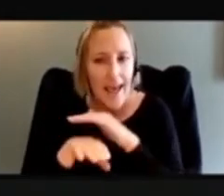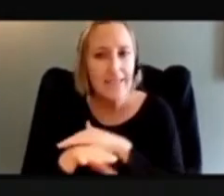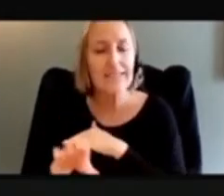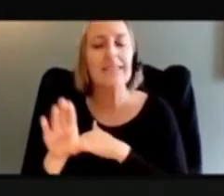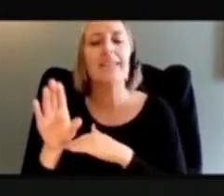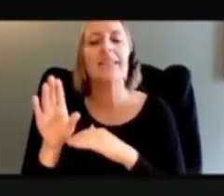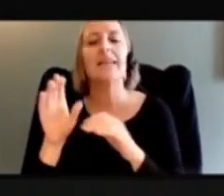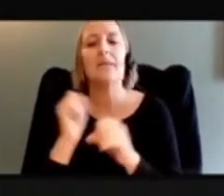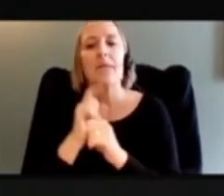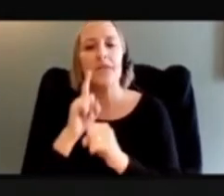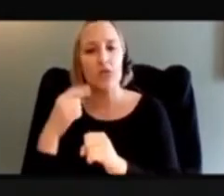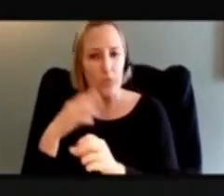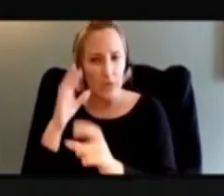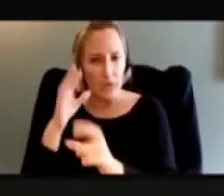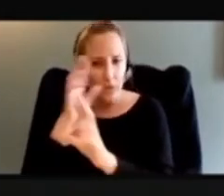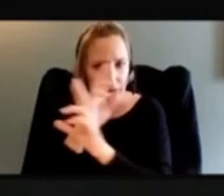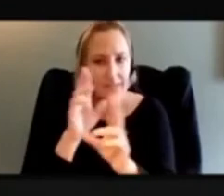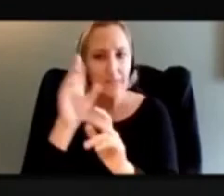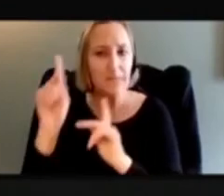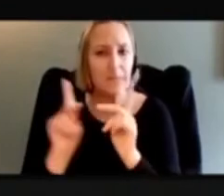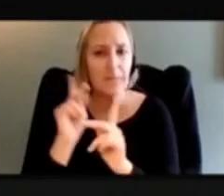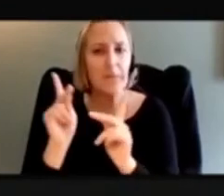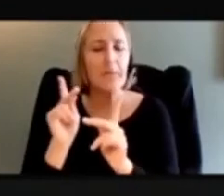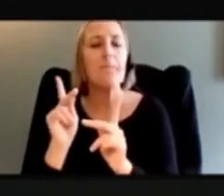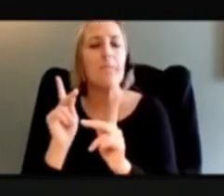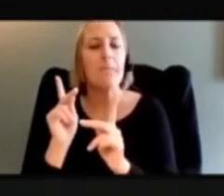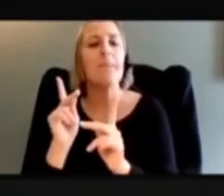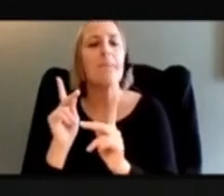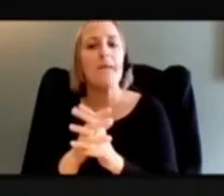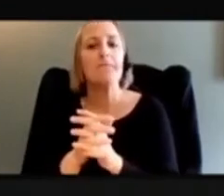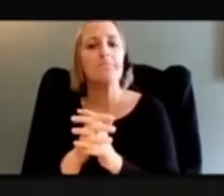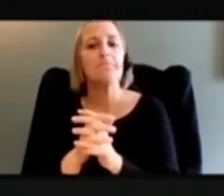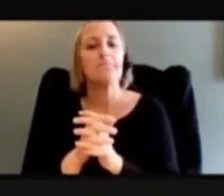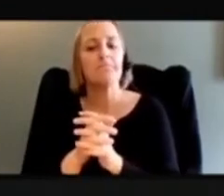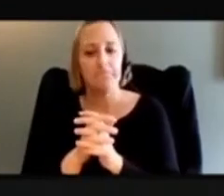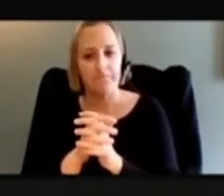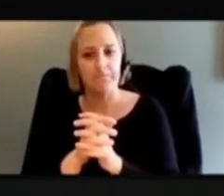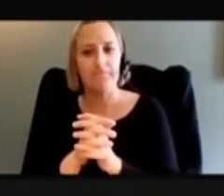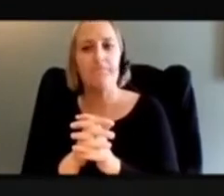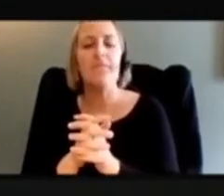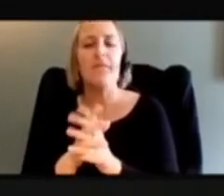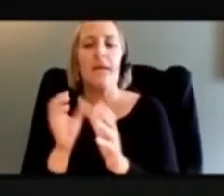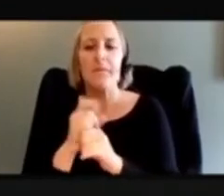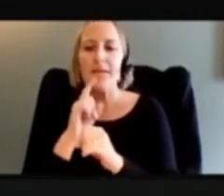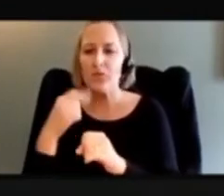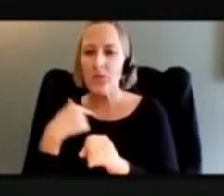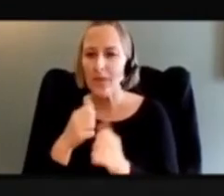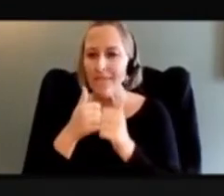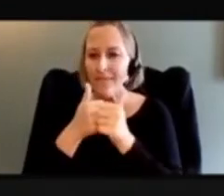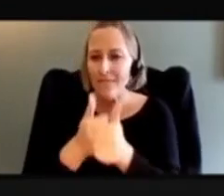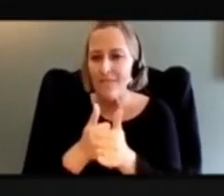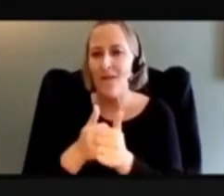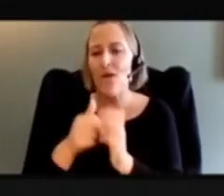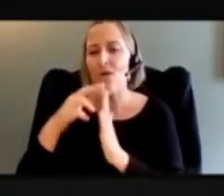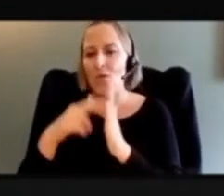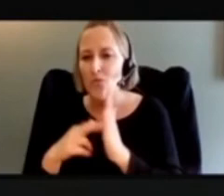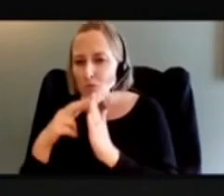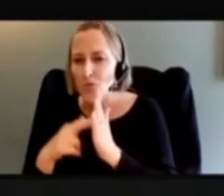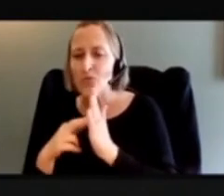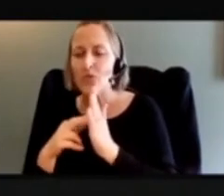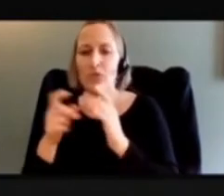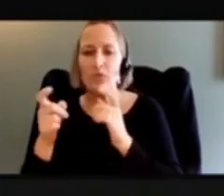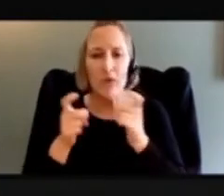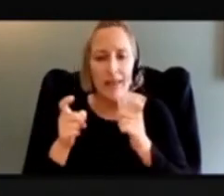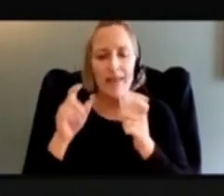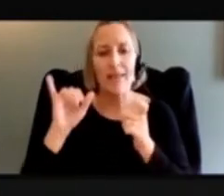dignified, respectful conversations that come from following the rules and regulations conversations of health literacy